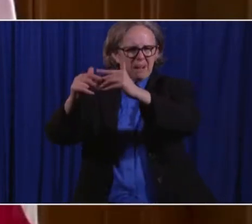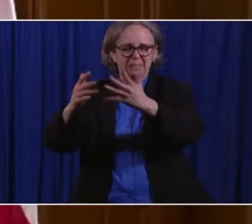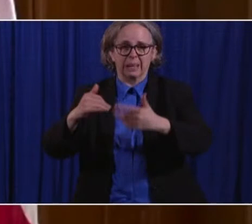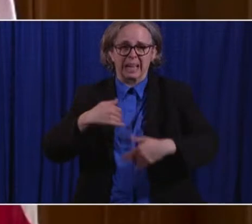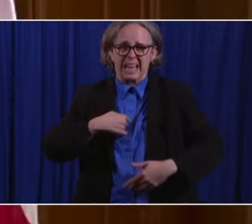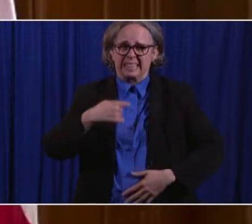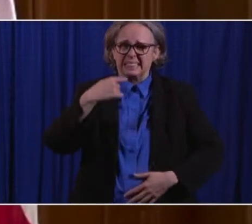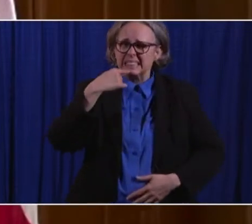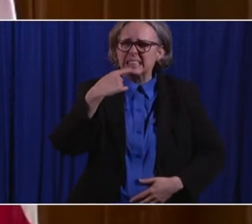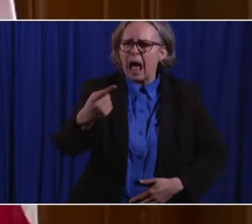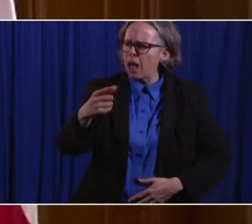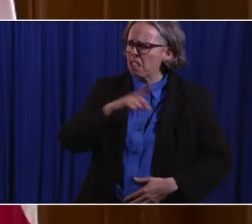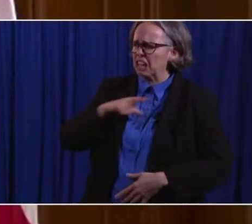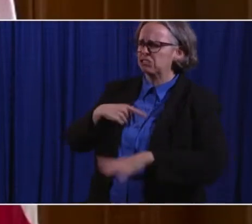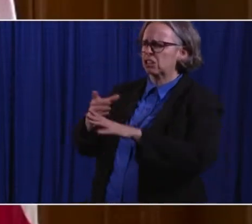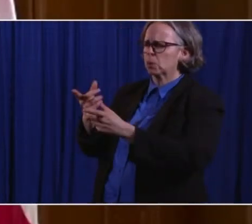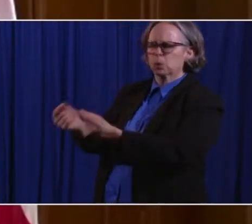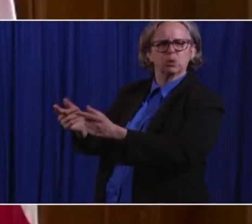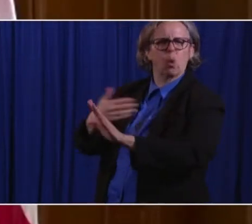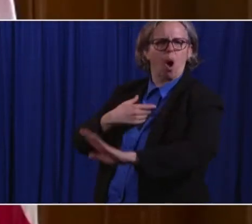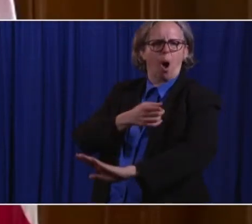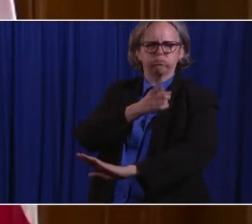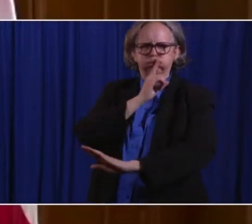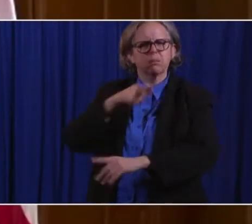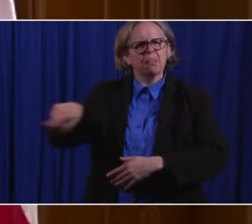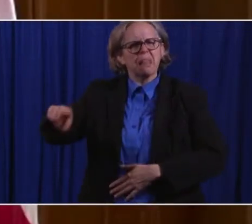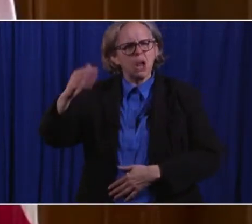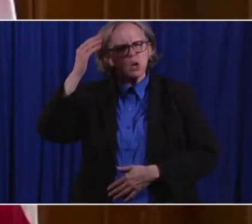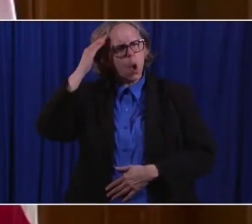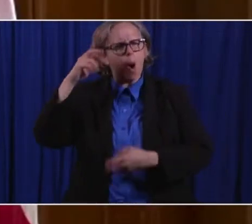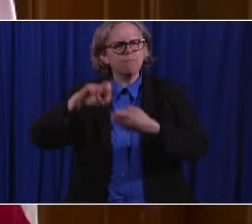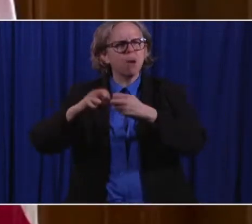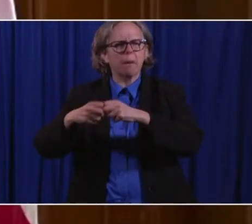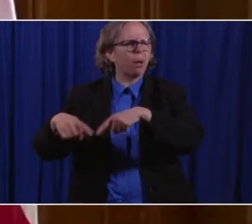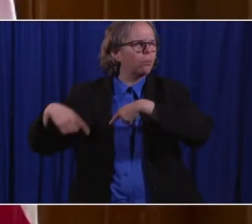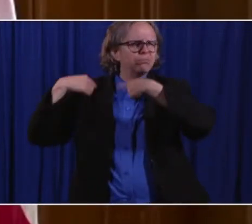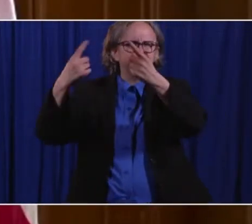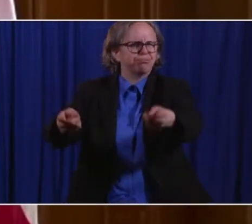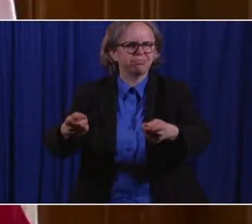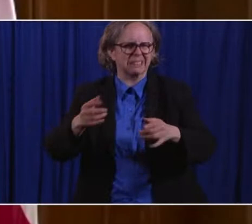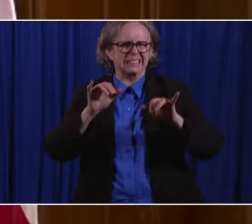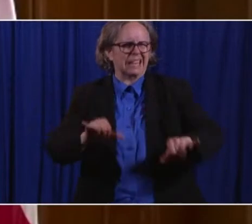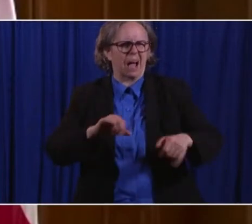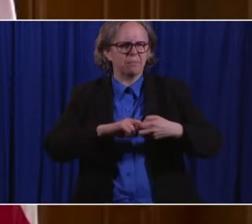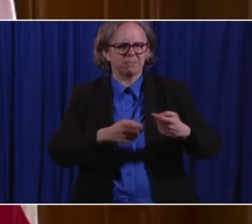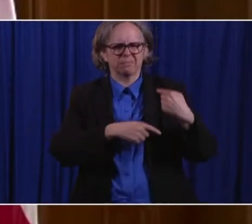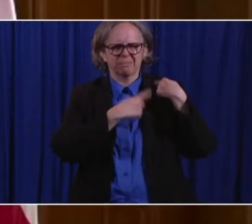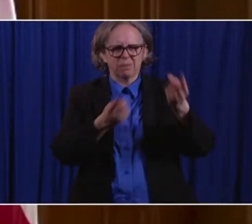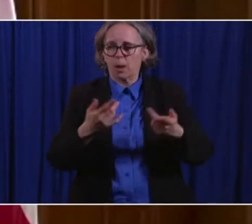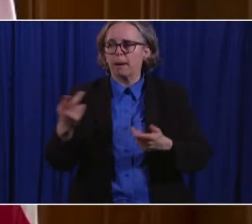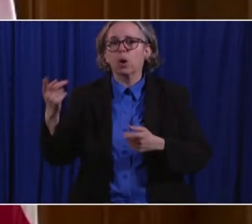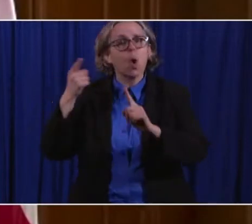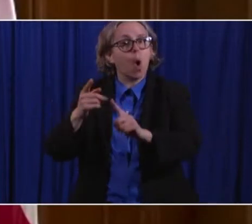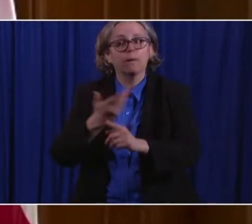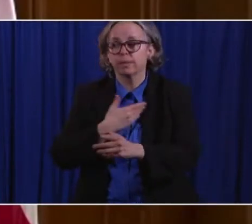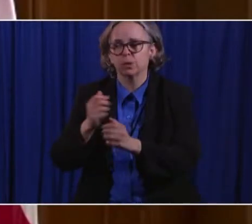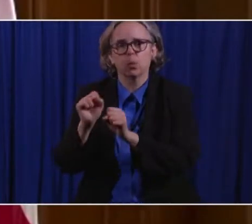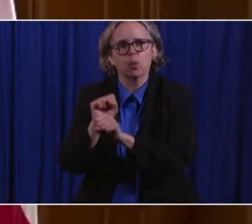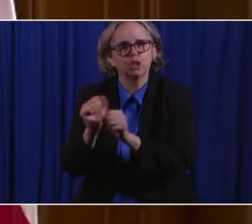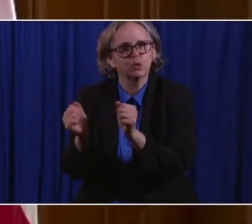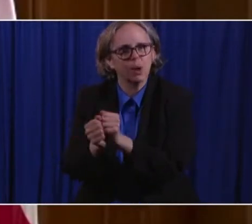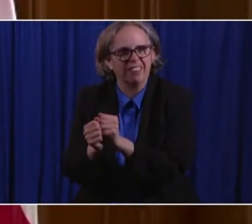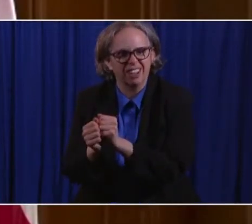the issues are pretty well known. We have to bring people together. They have to bring people together and come up with a formula that